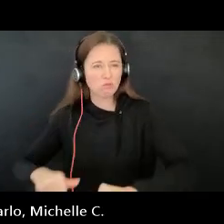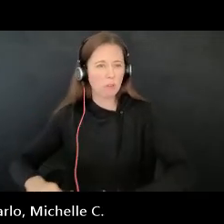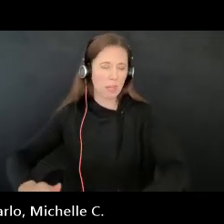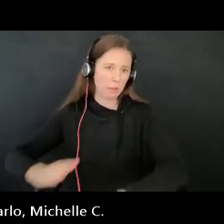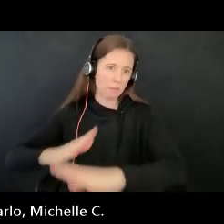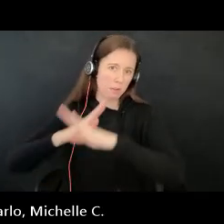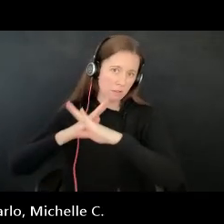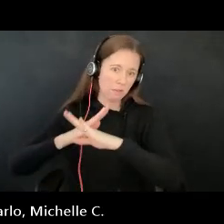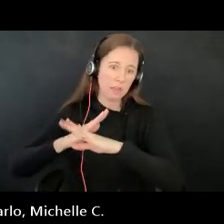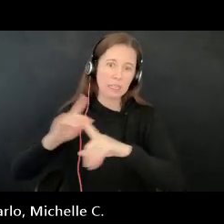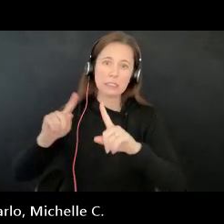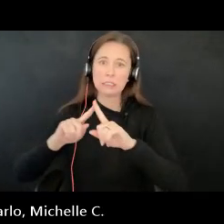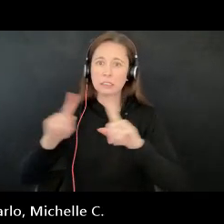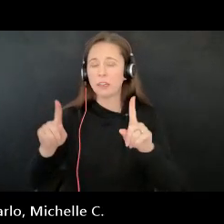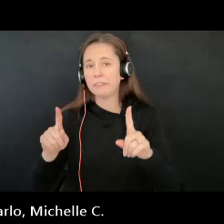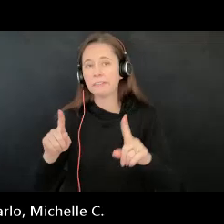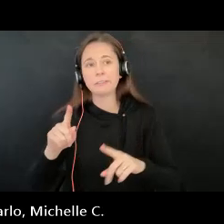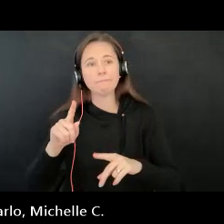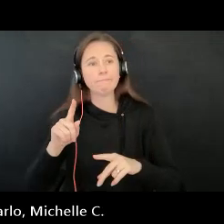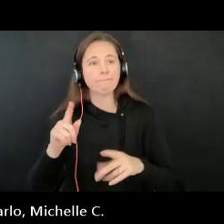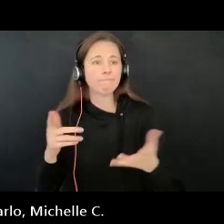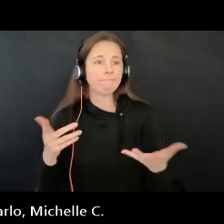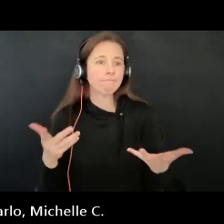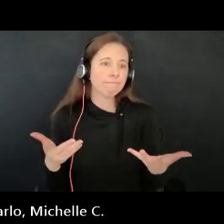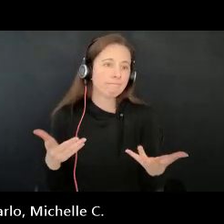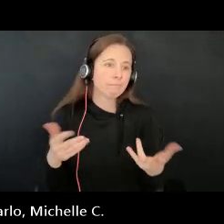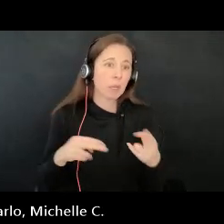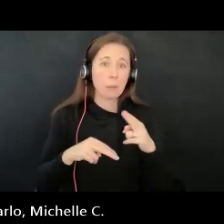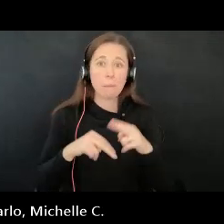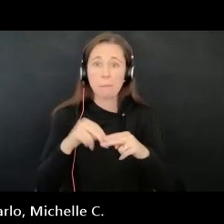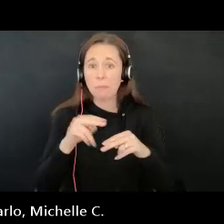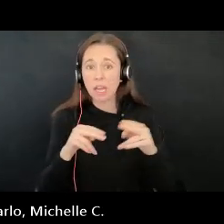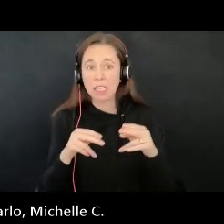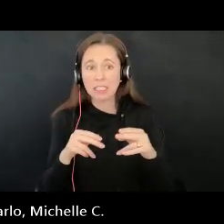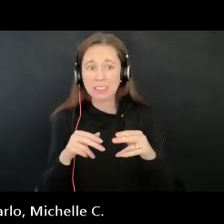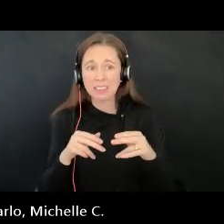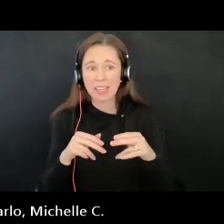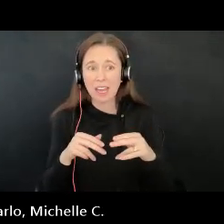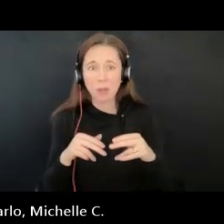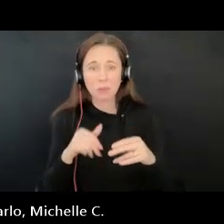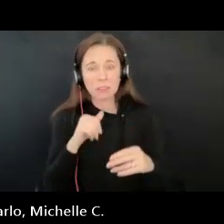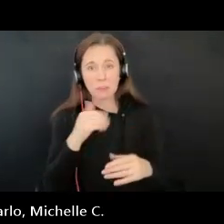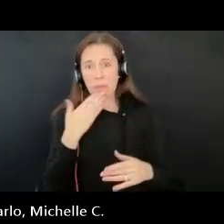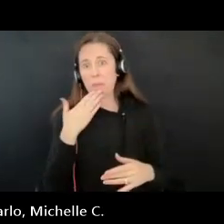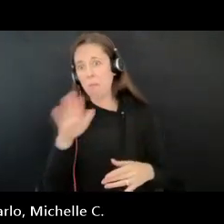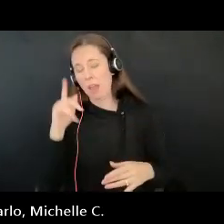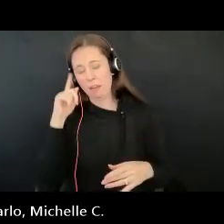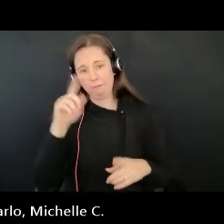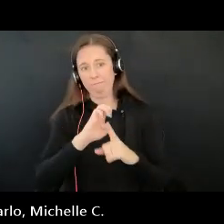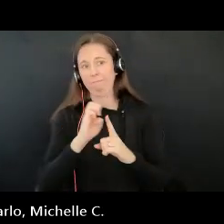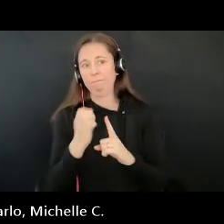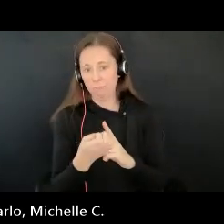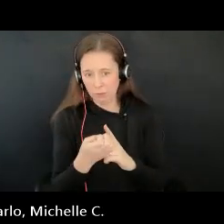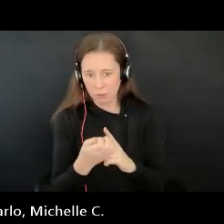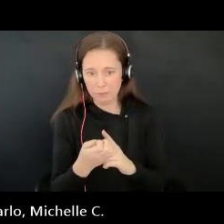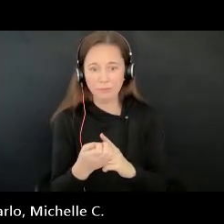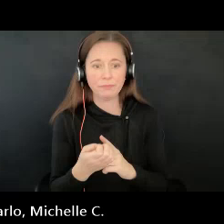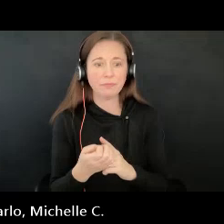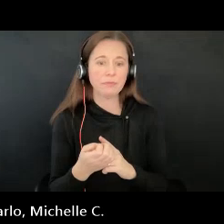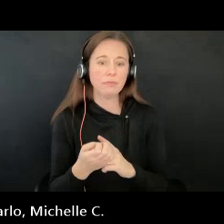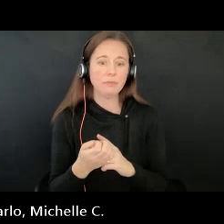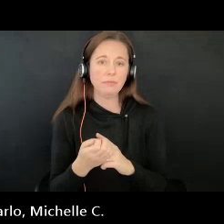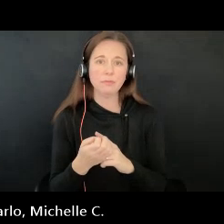construction of like things that would be a detriment to the environment. So if it's on marshland, it would be preventing construction and